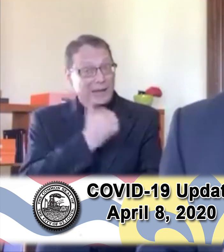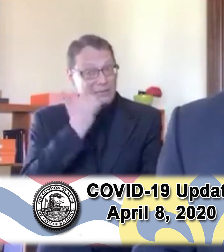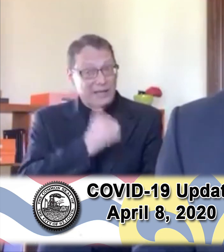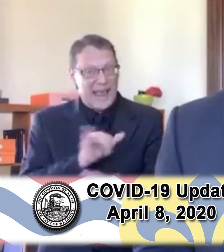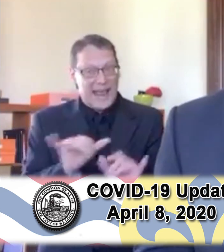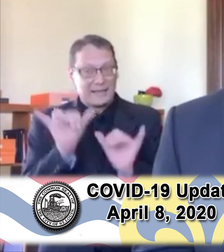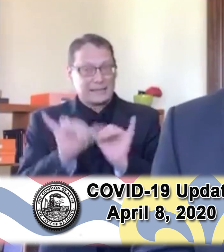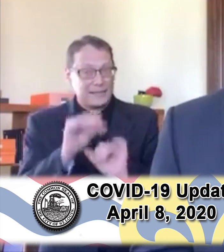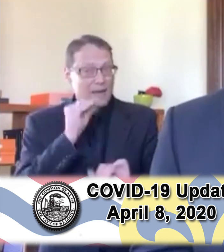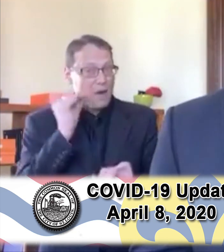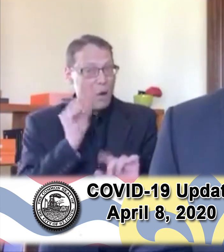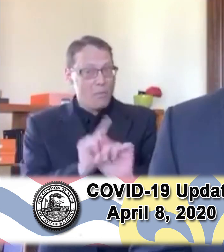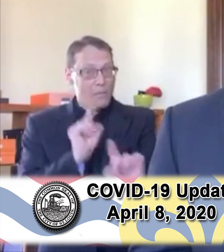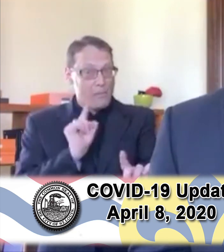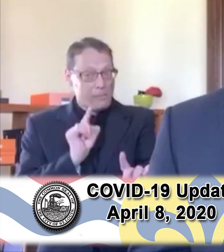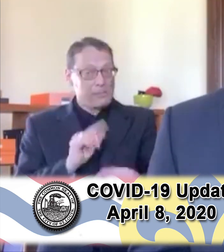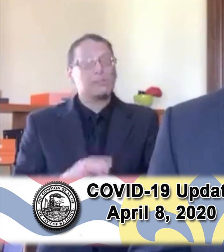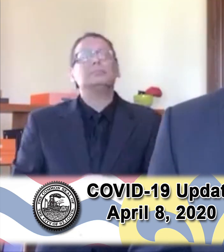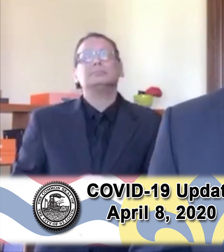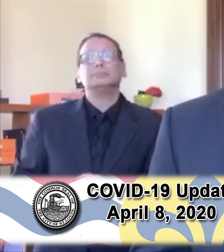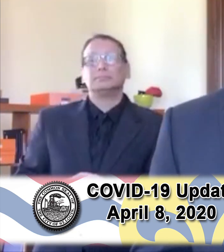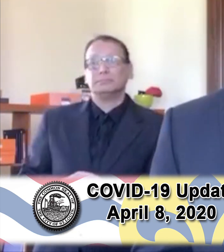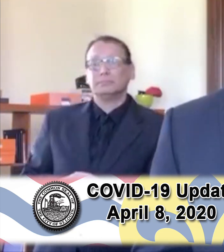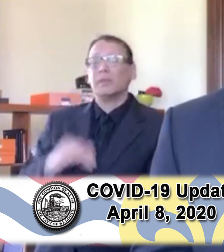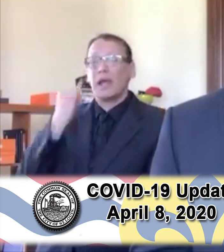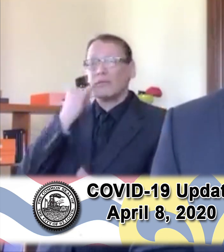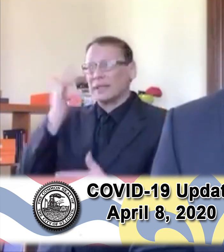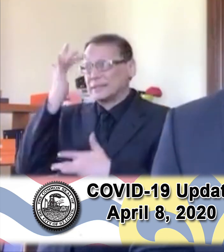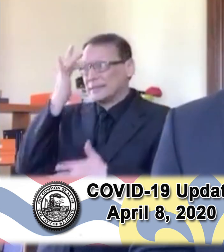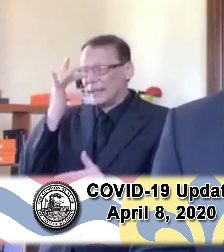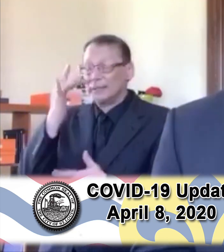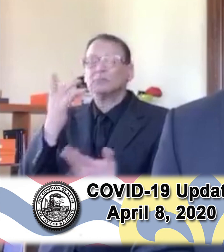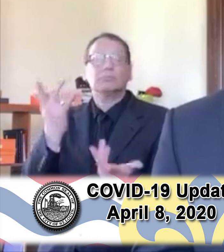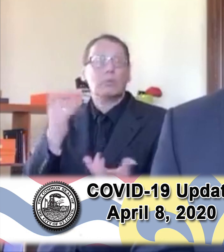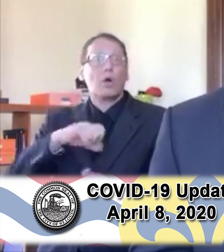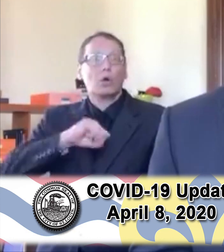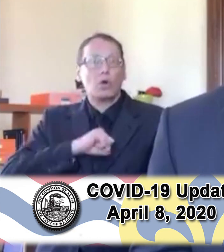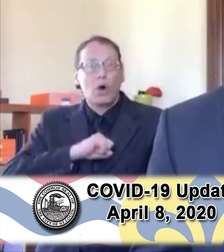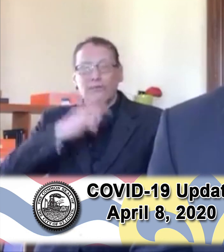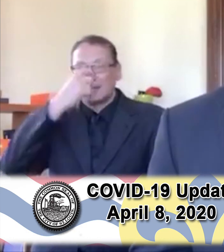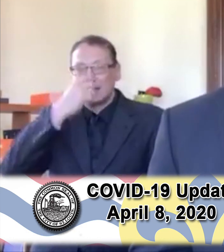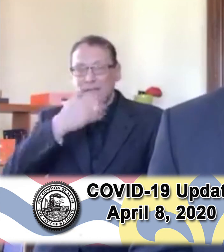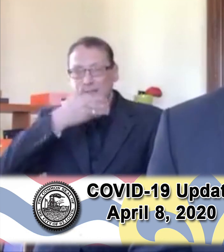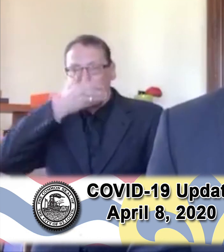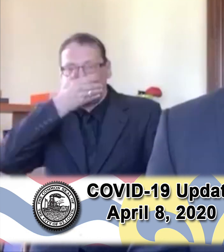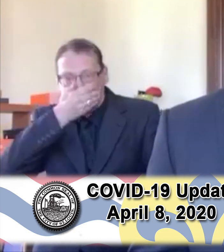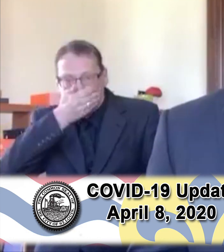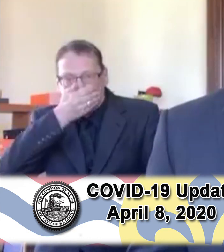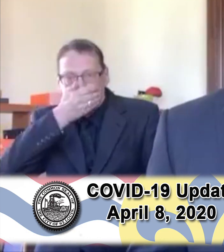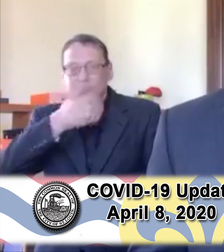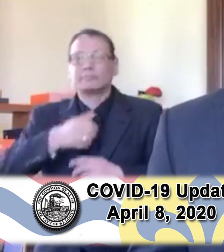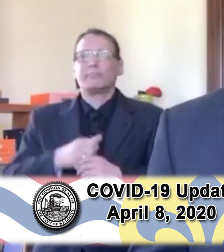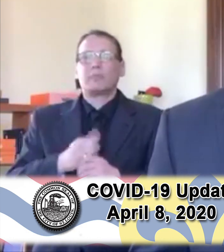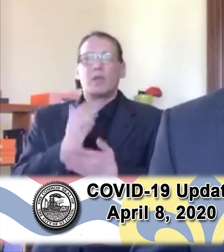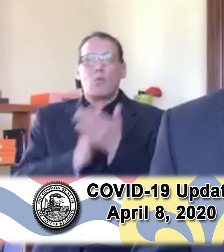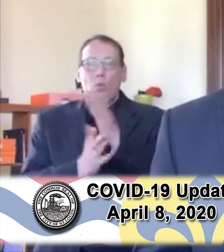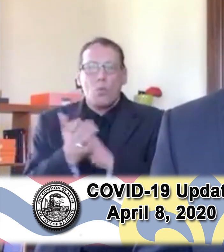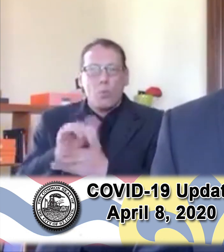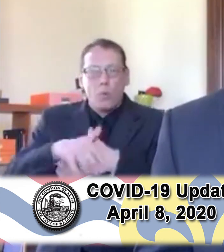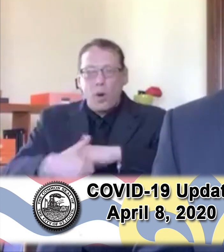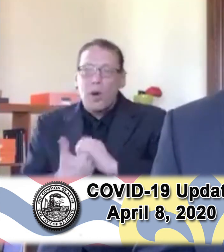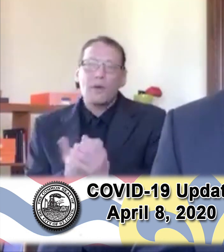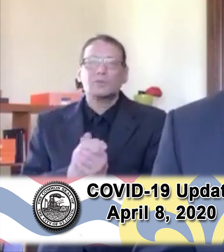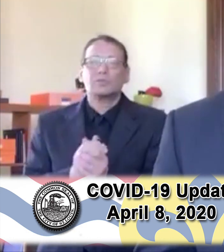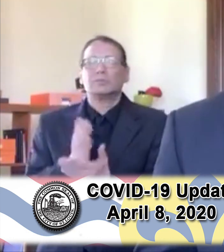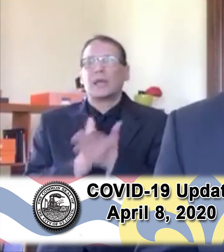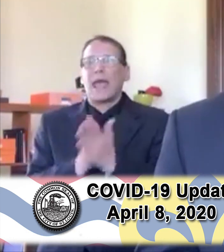you're ill, covering your mouth if you cough or sneeze, washing your hands regularly with soap and water, using hand sanitizer if soap and